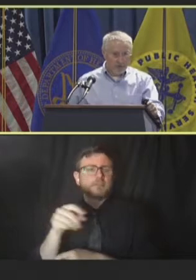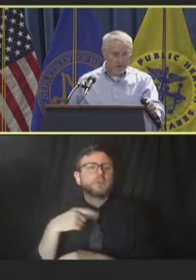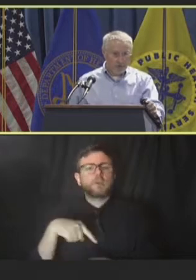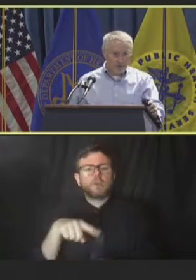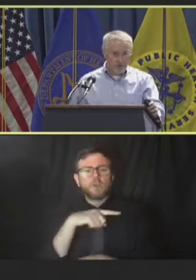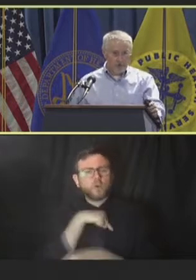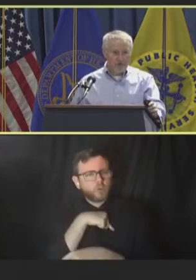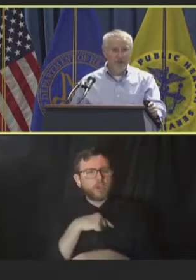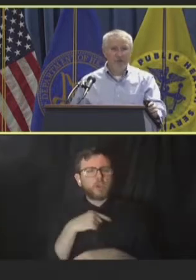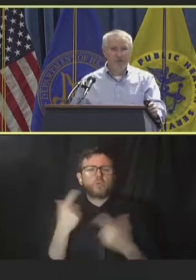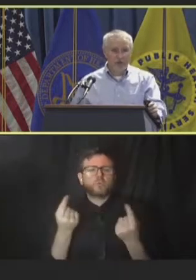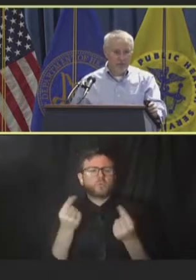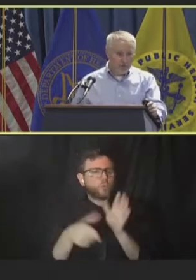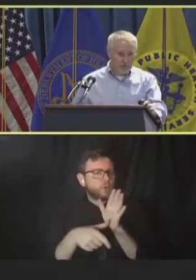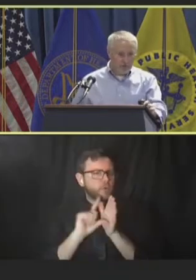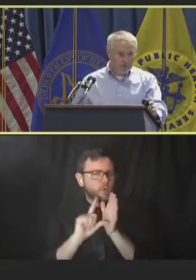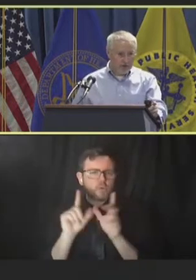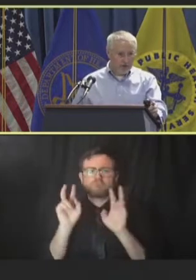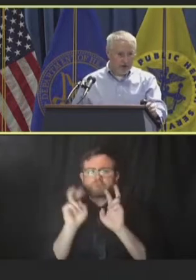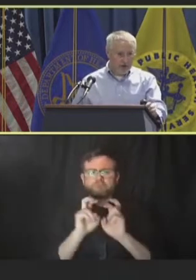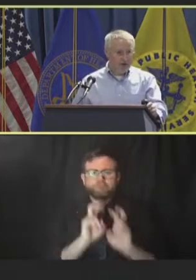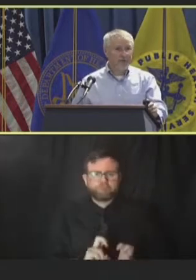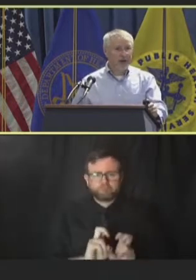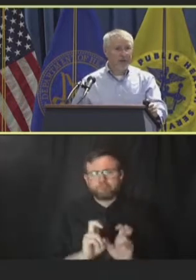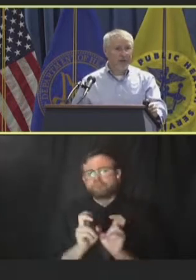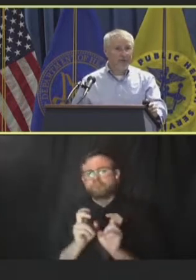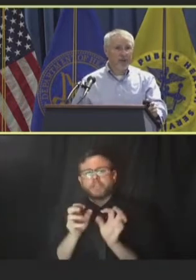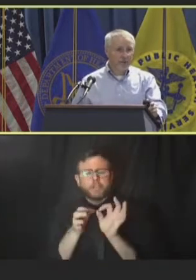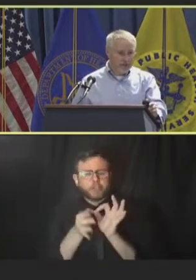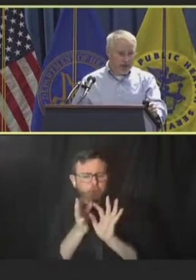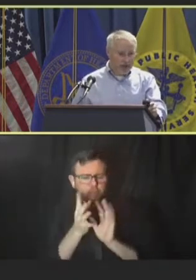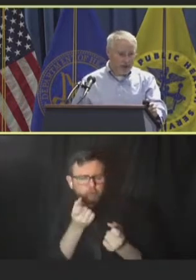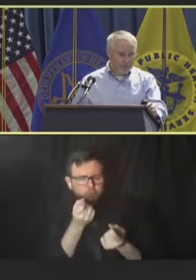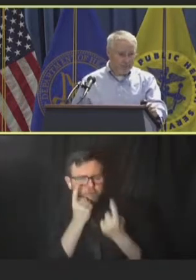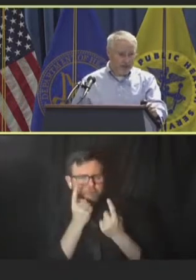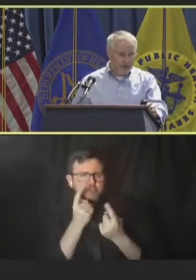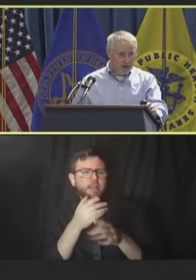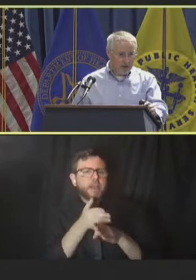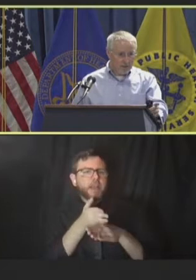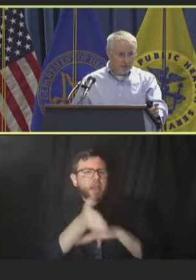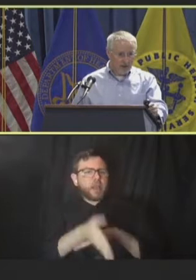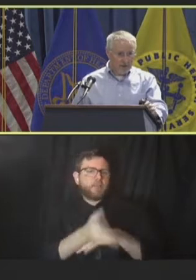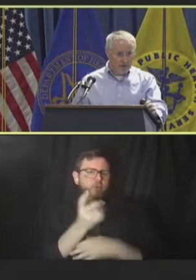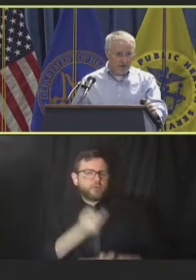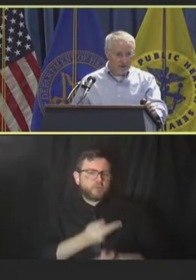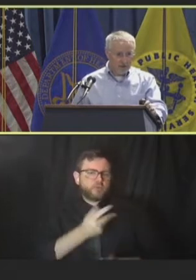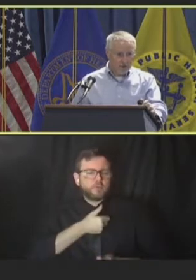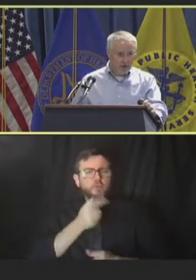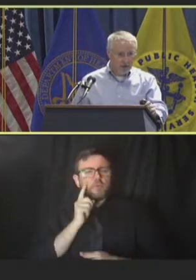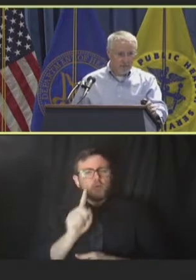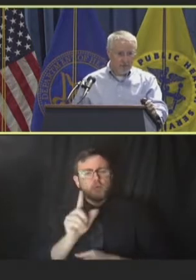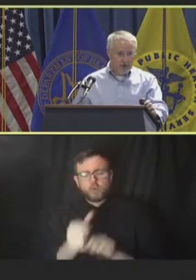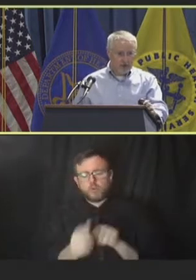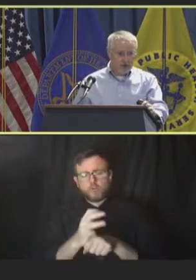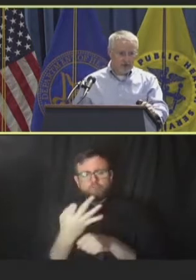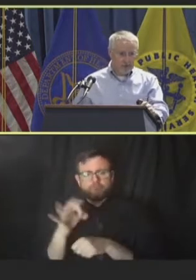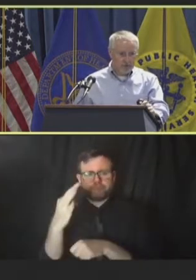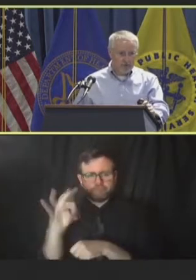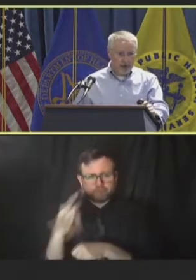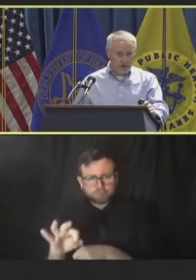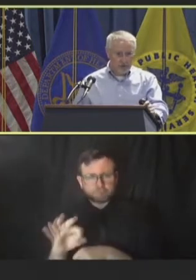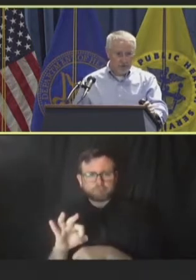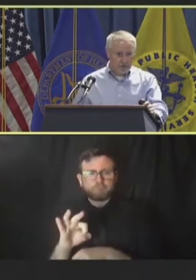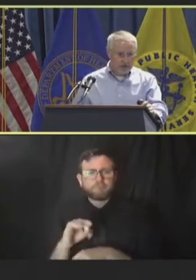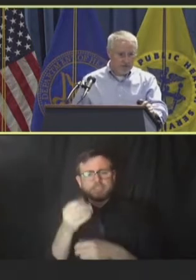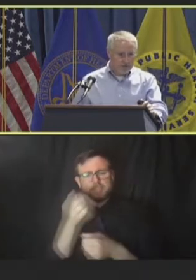interpreting post-authorization and approval COVID-19 vaccine safety data. We're serving as a central hub for technical subject